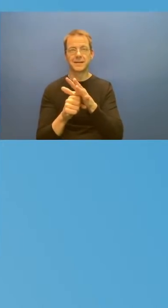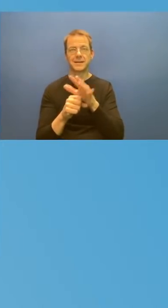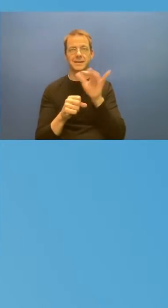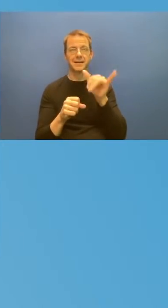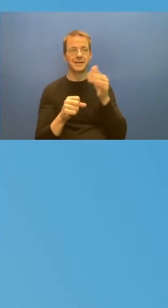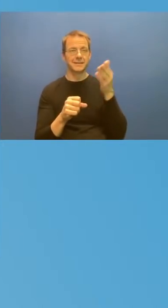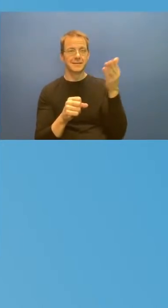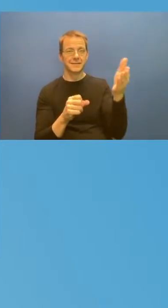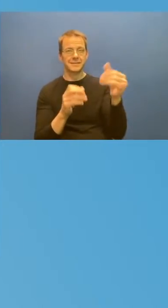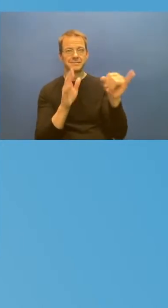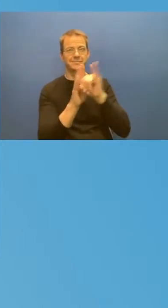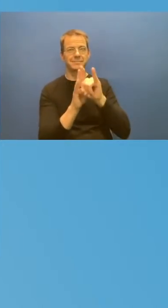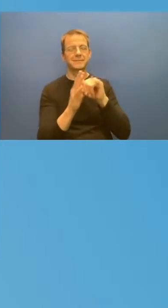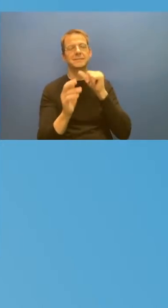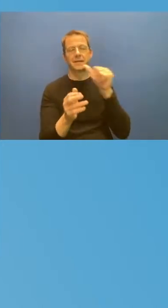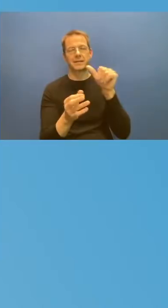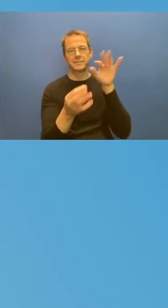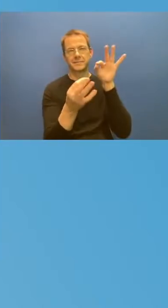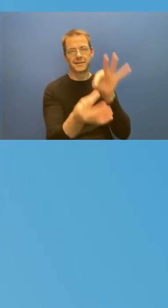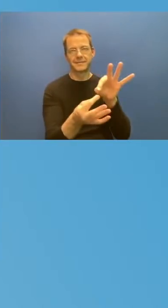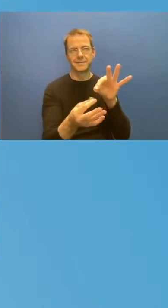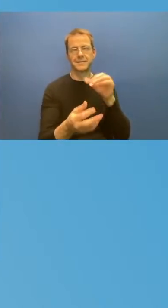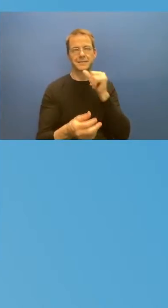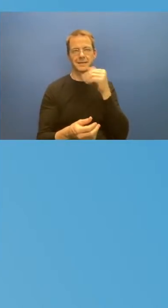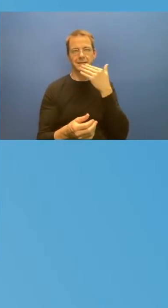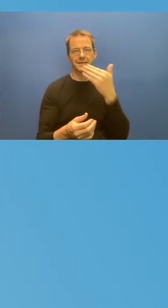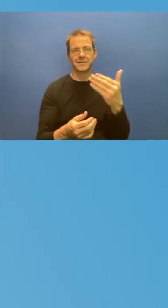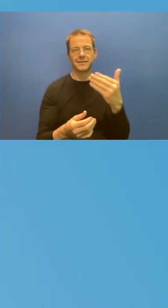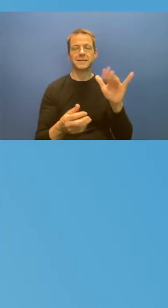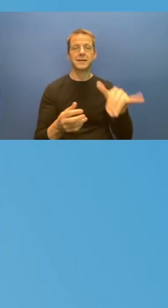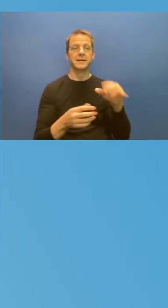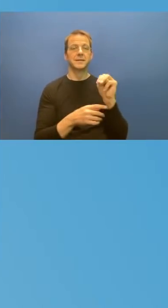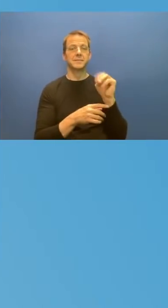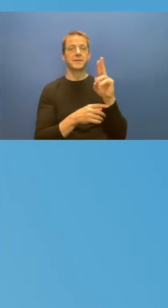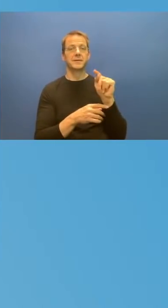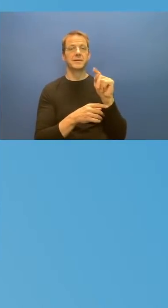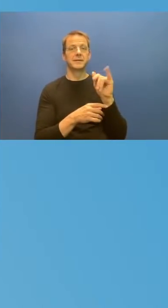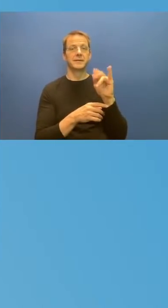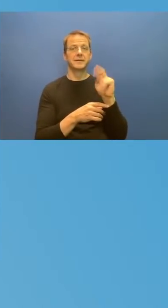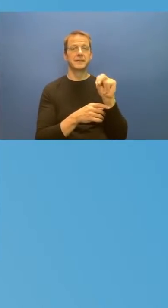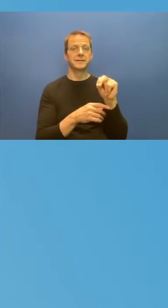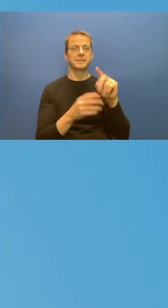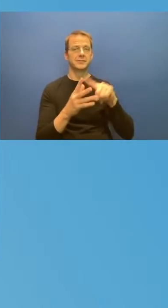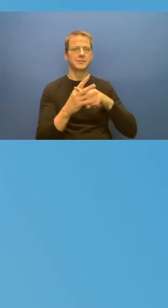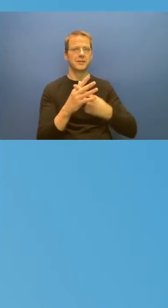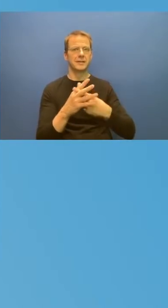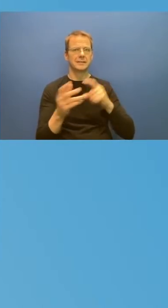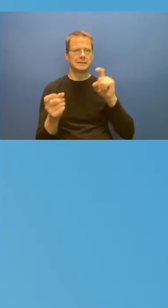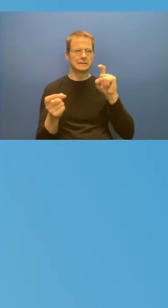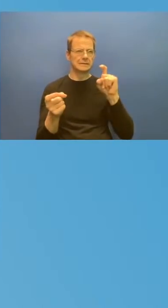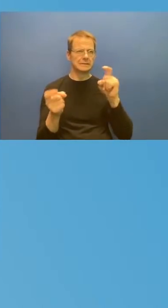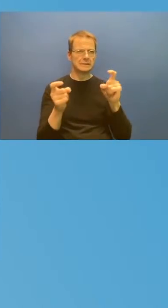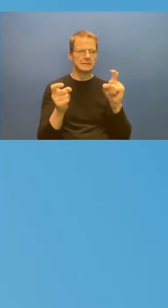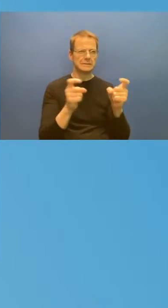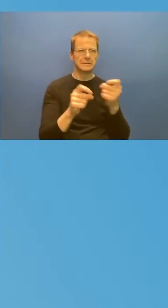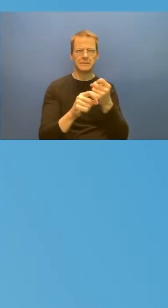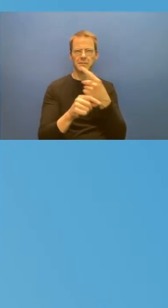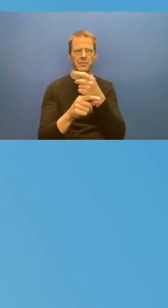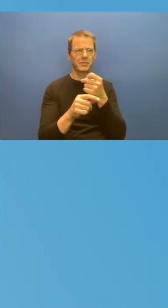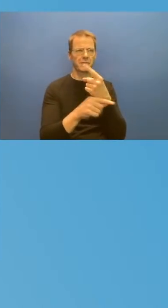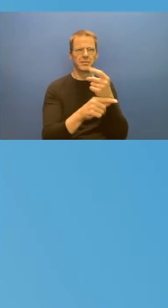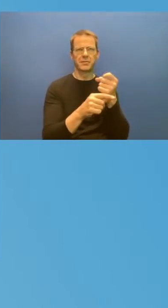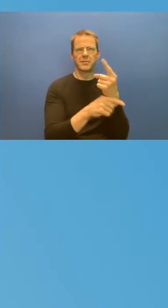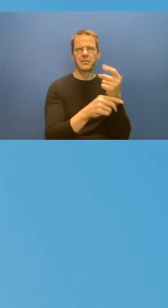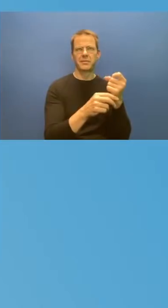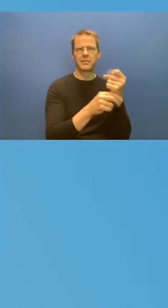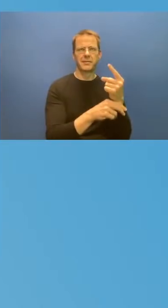we start to look at the aspects that go into changes within the virus. So can the virus be transmitted more readily?